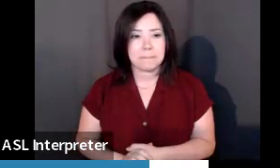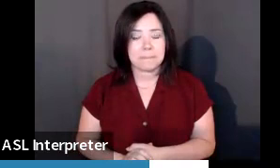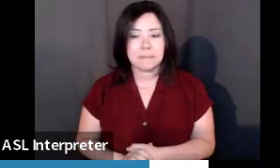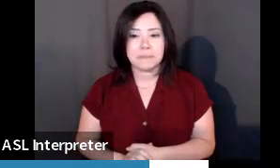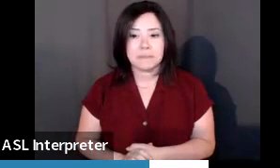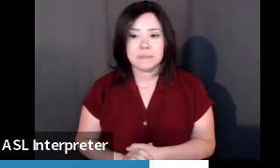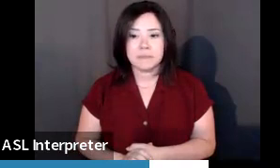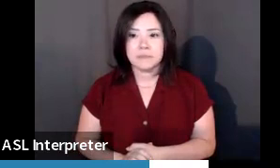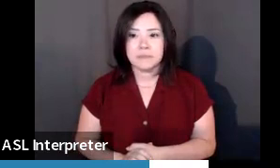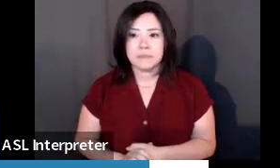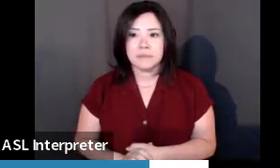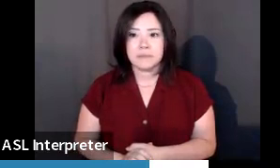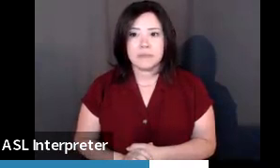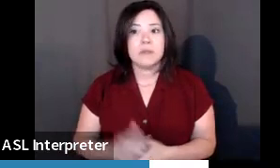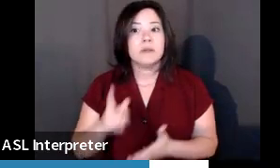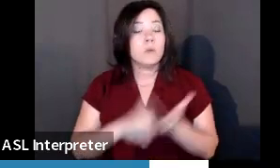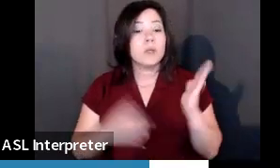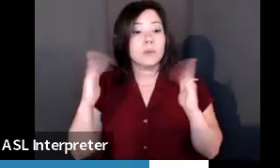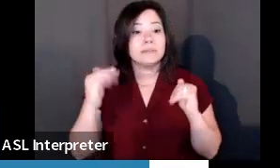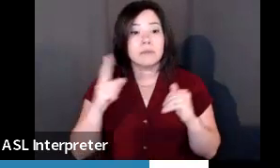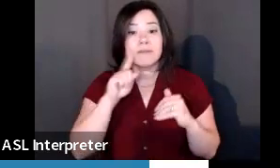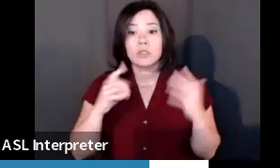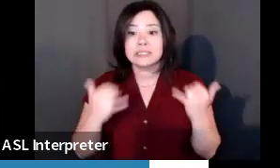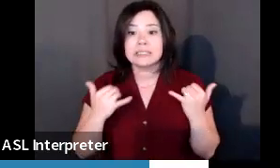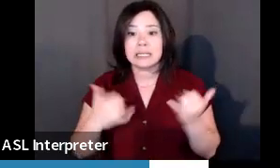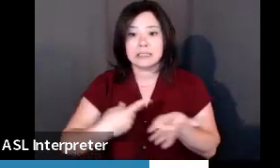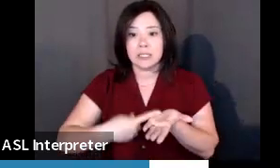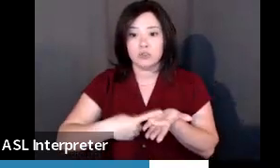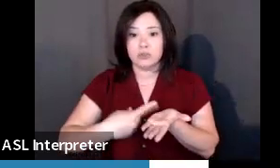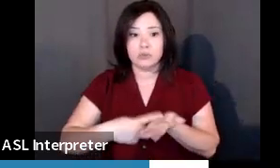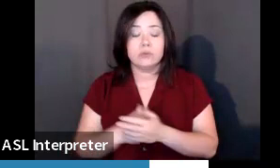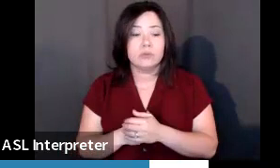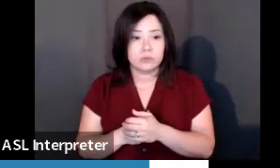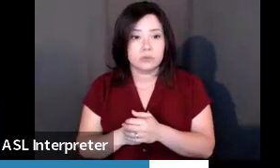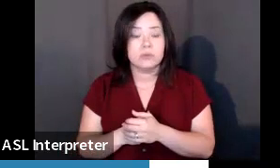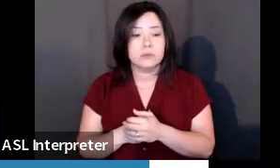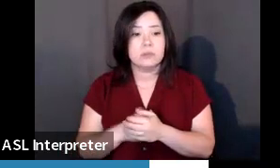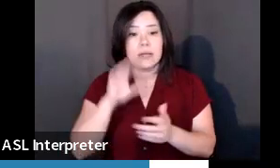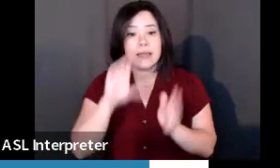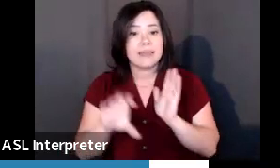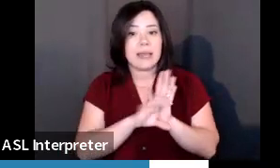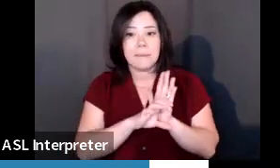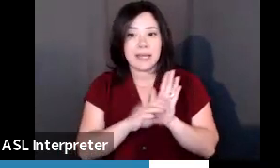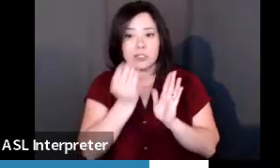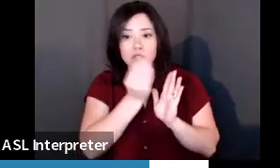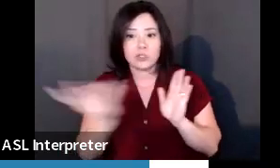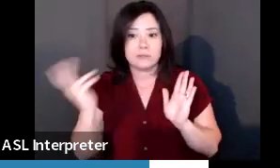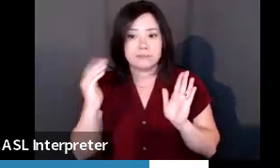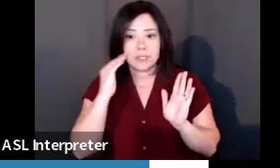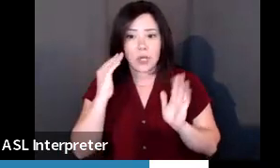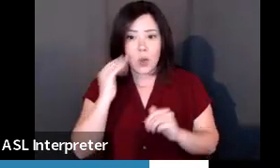And on here we have what to expect for today's discussion. And the image on this slide, just so that everybody